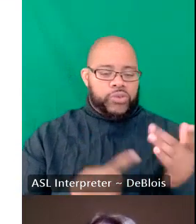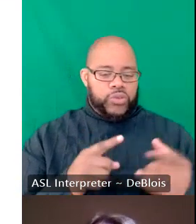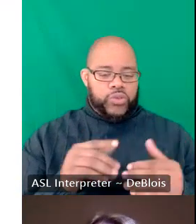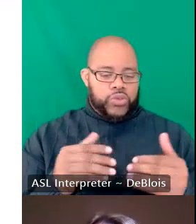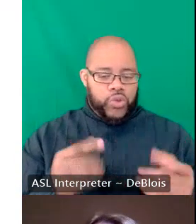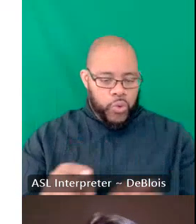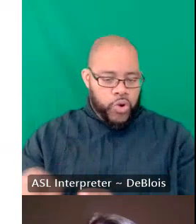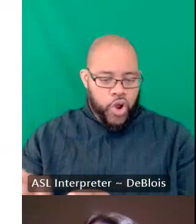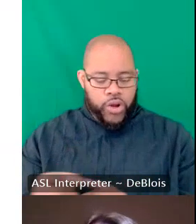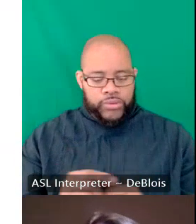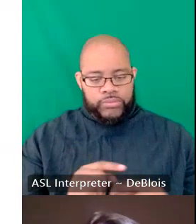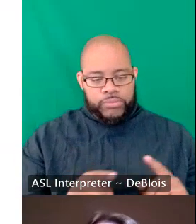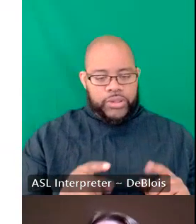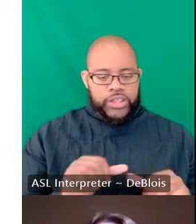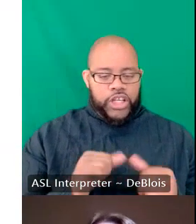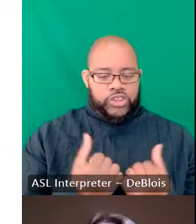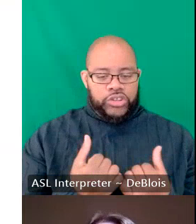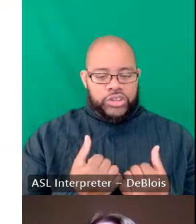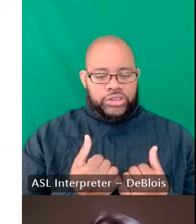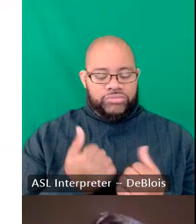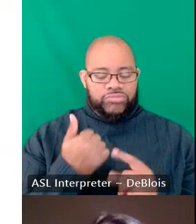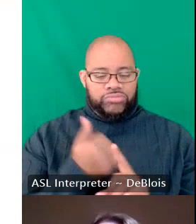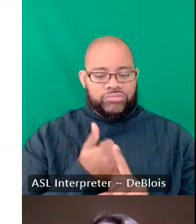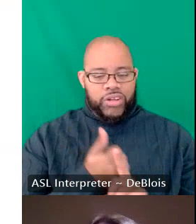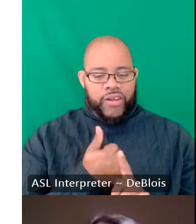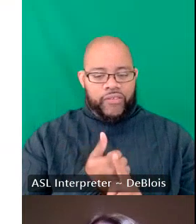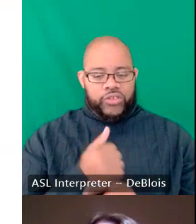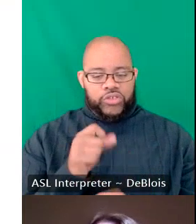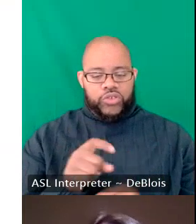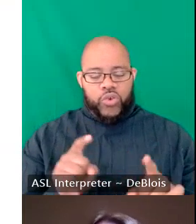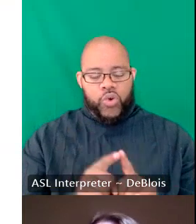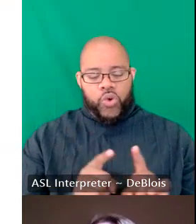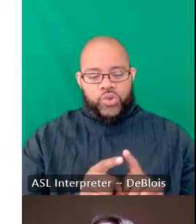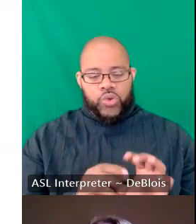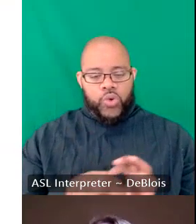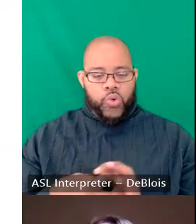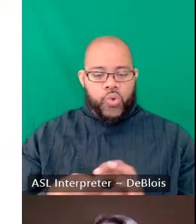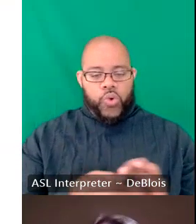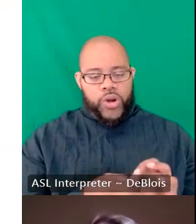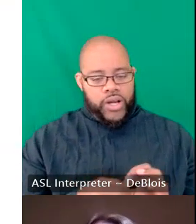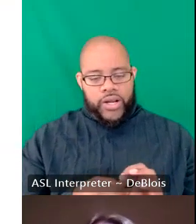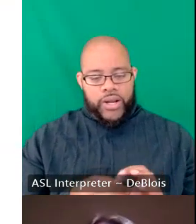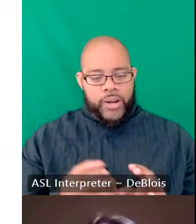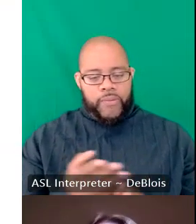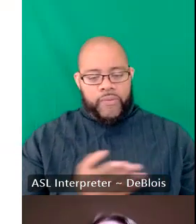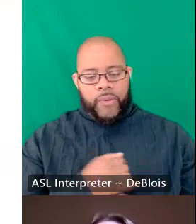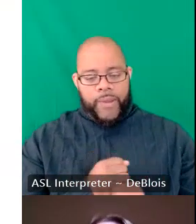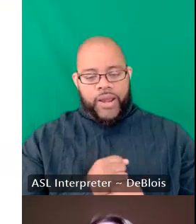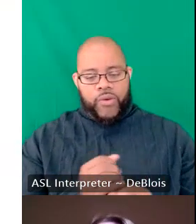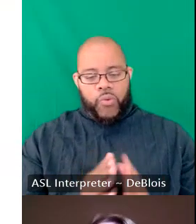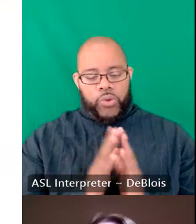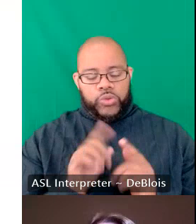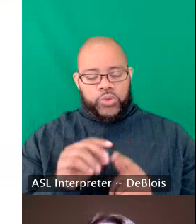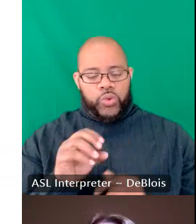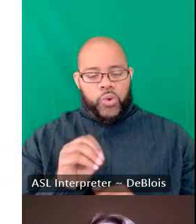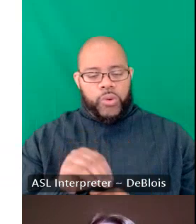on. But the agencies themselves should also be coordinating before making the request to OMB.